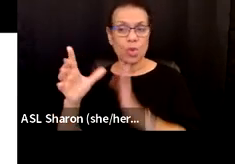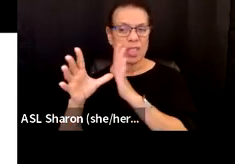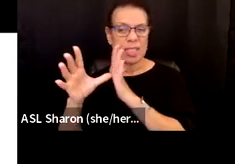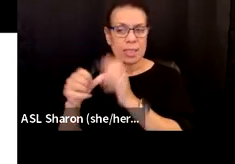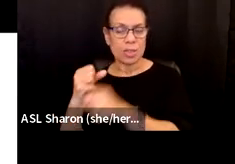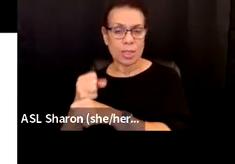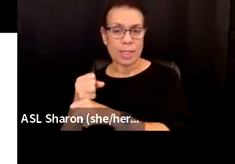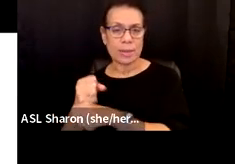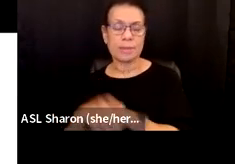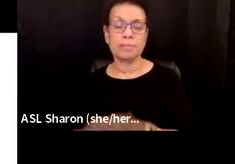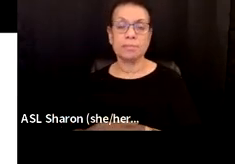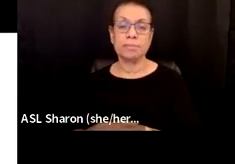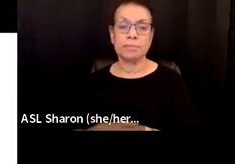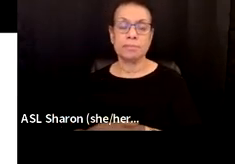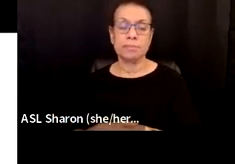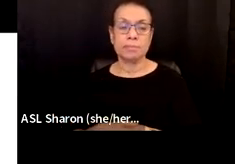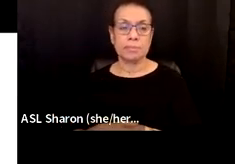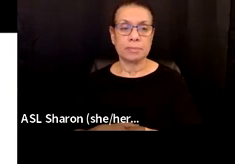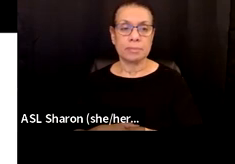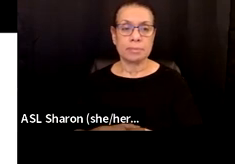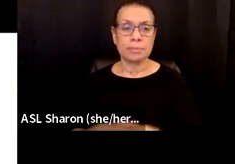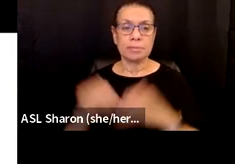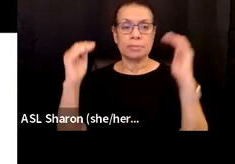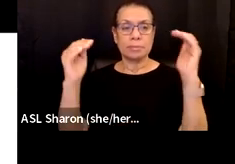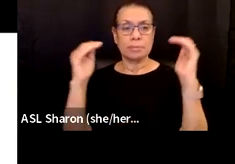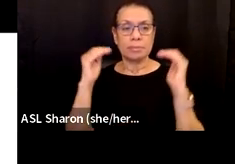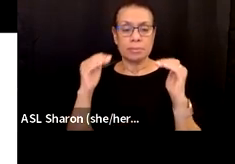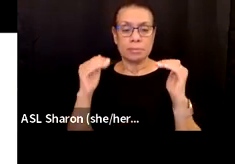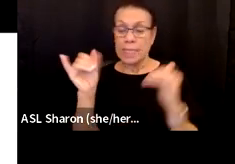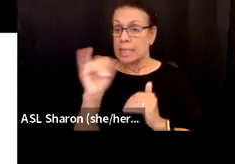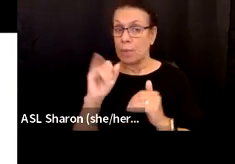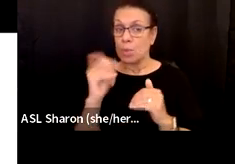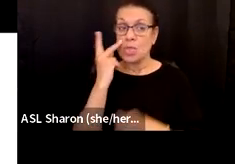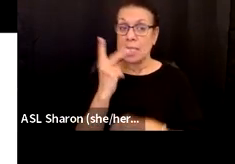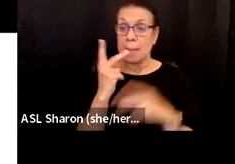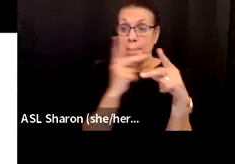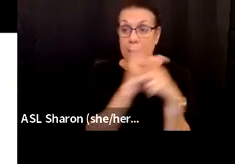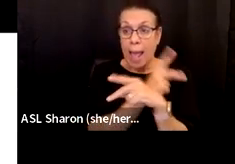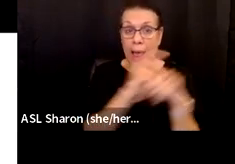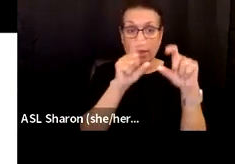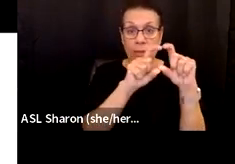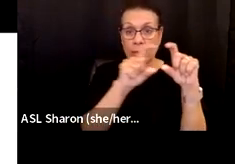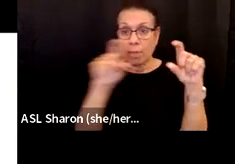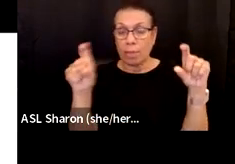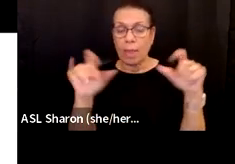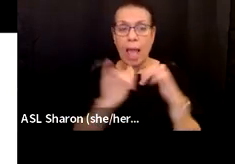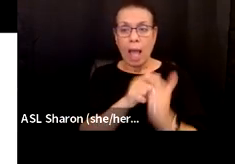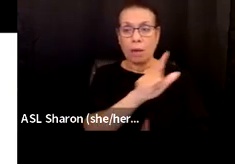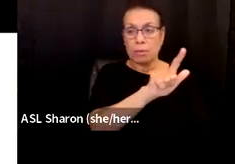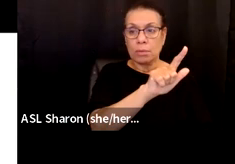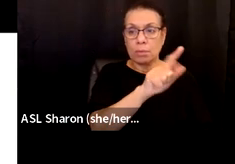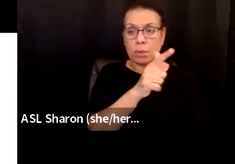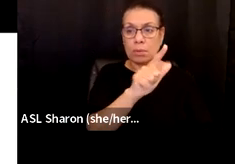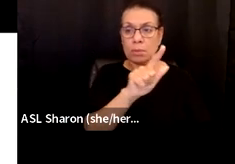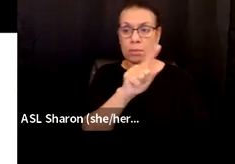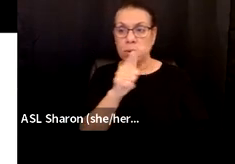courses in pink i think that is for mathematics you can see the sequence of courses and how that leads up